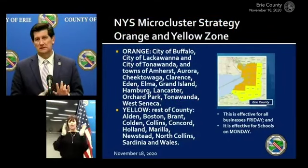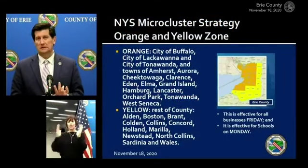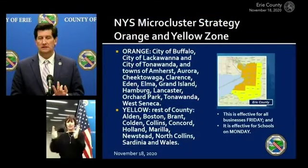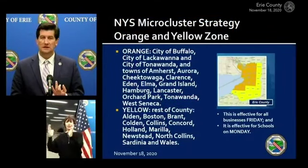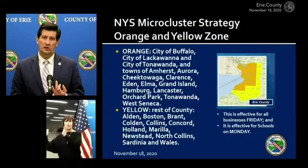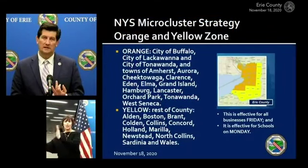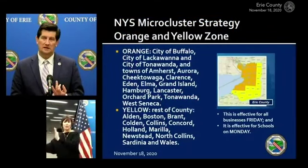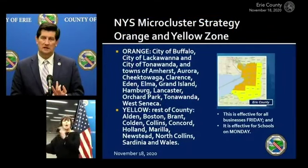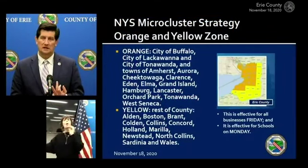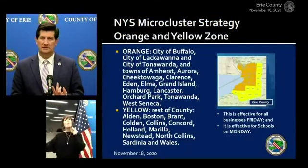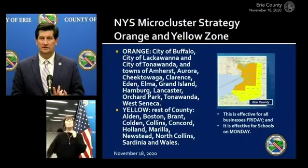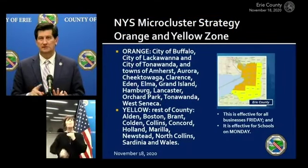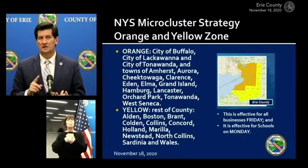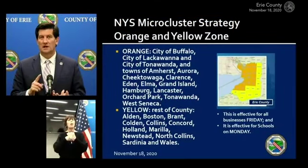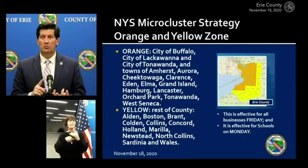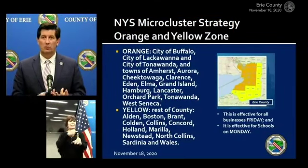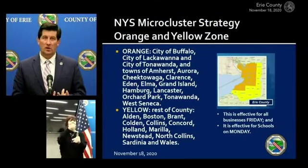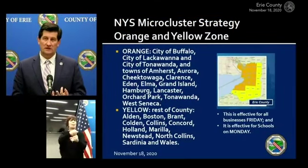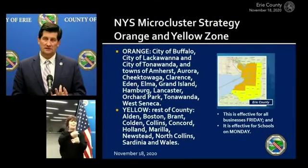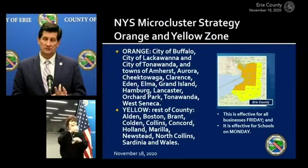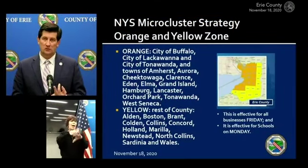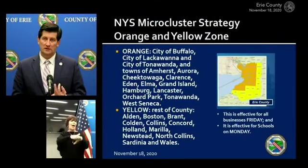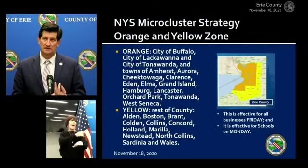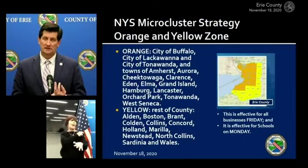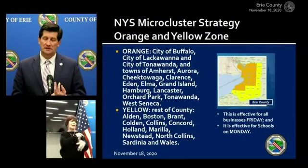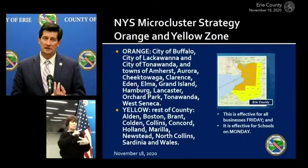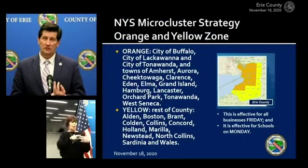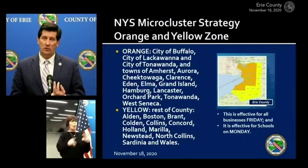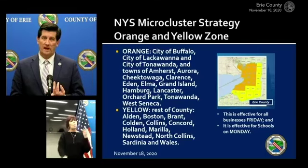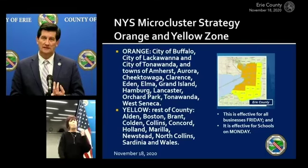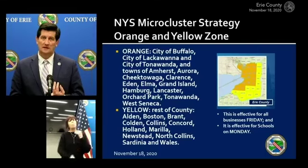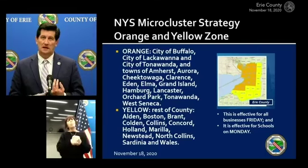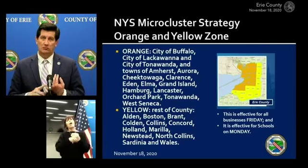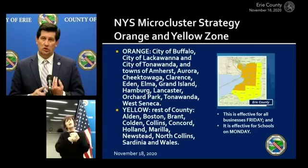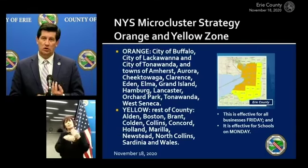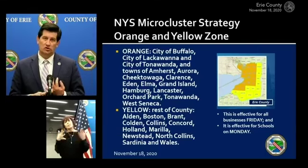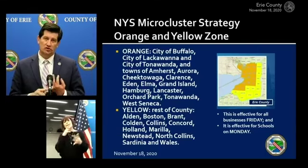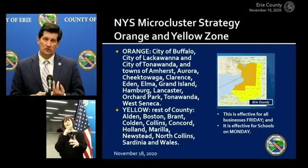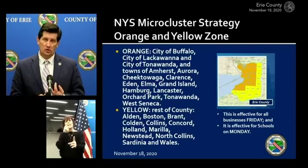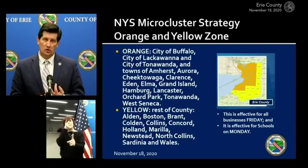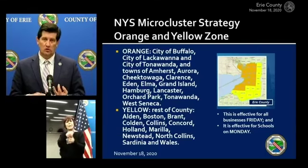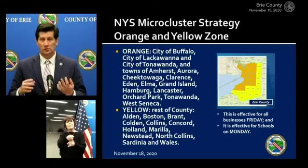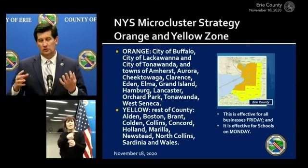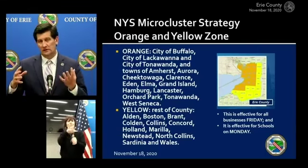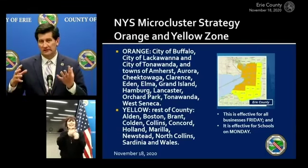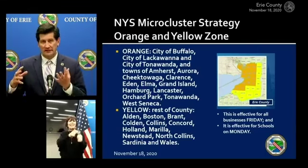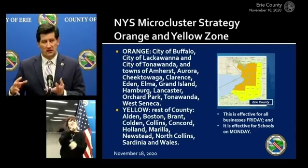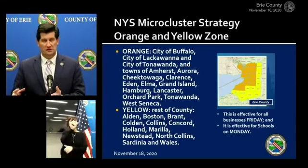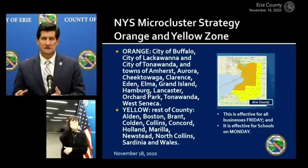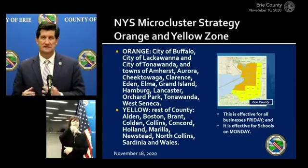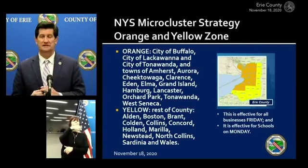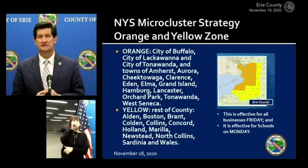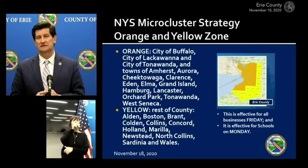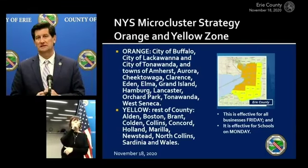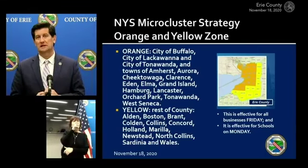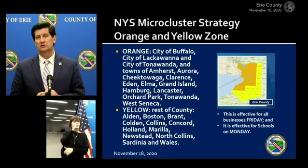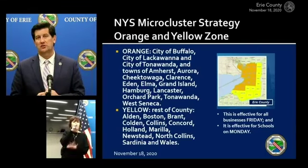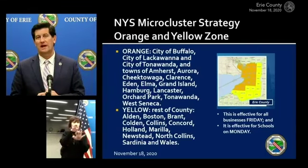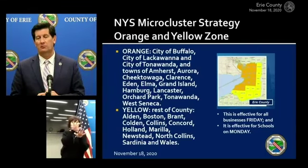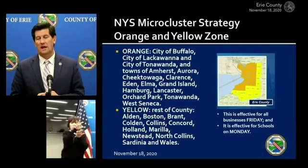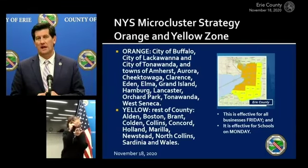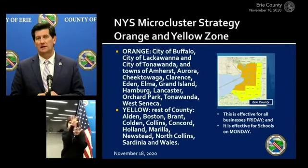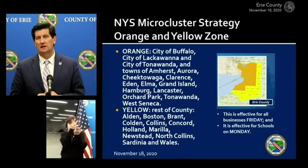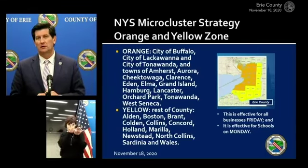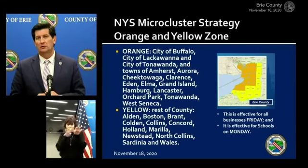plus the impact on our hospitals, plus what is the impact per zip code or even down to the census